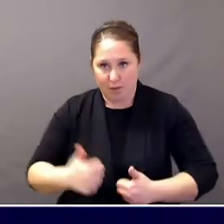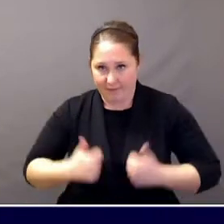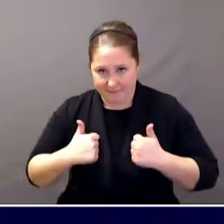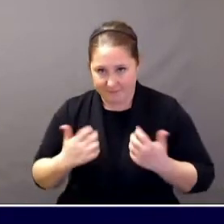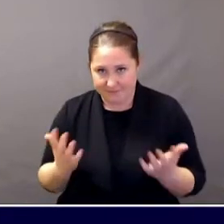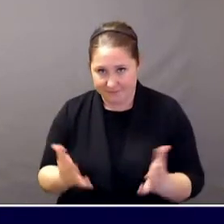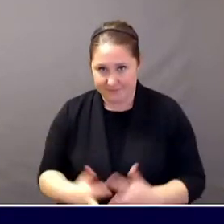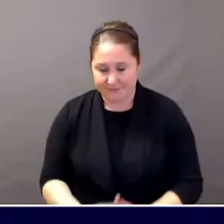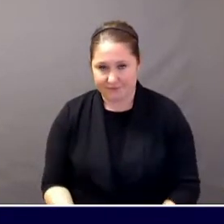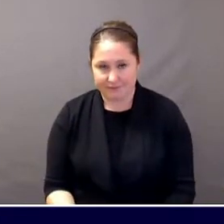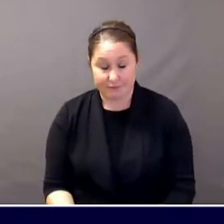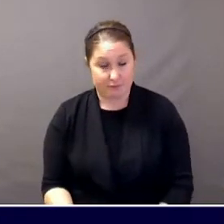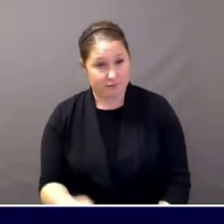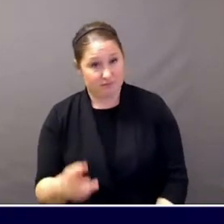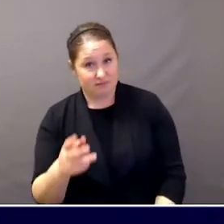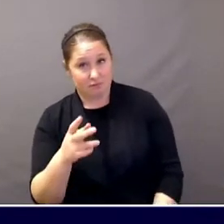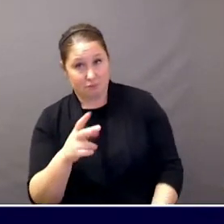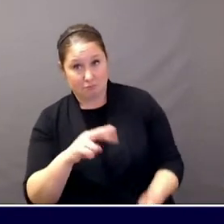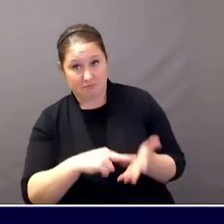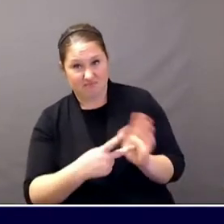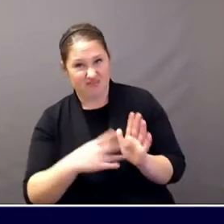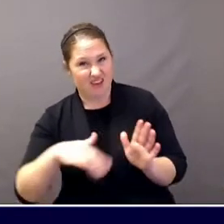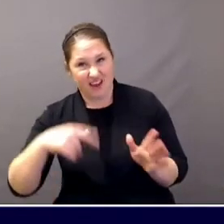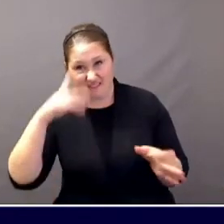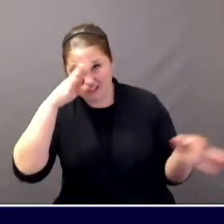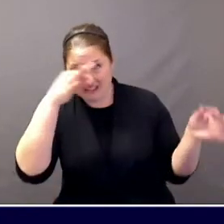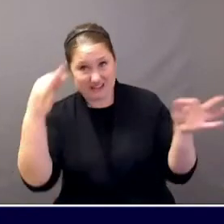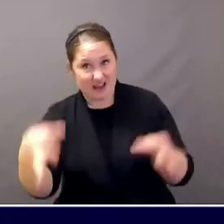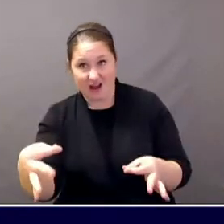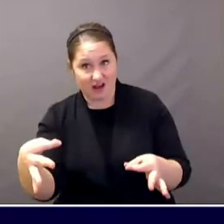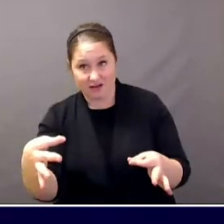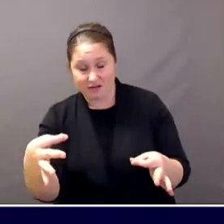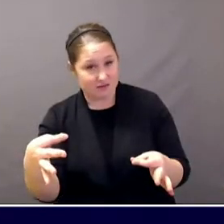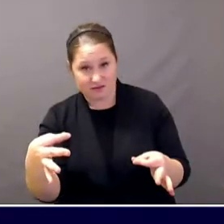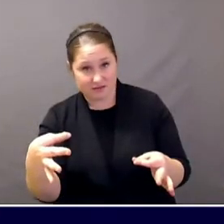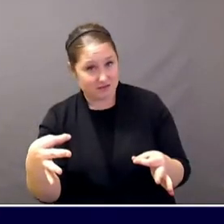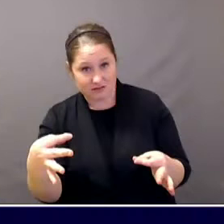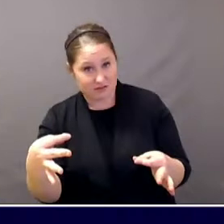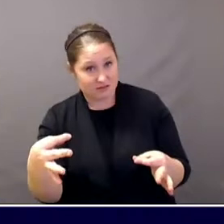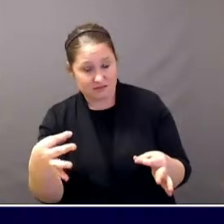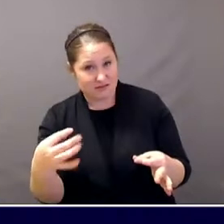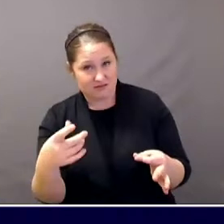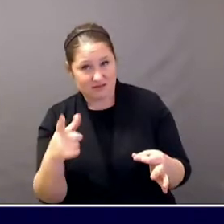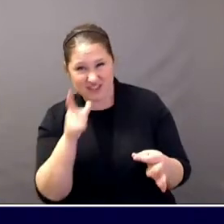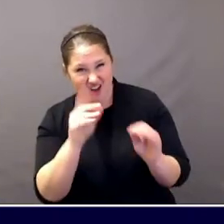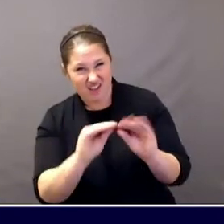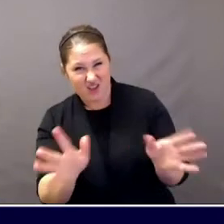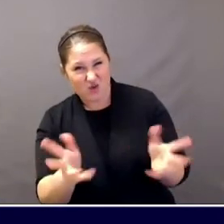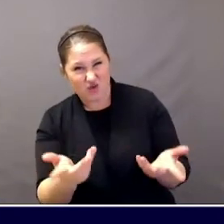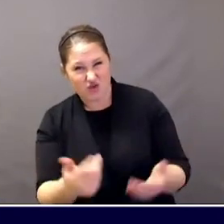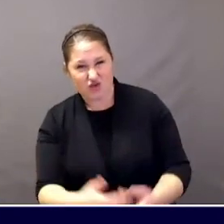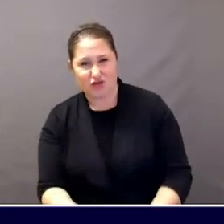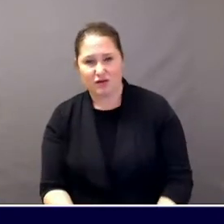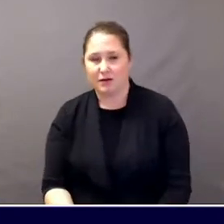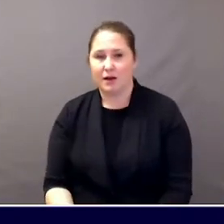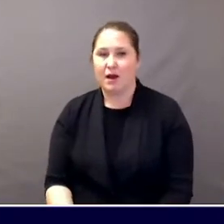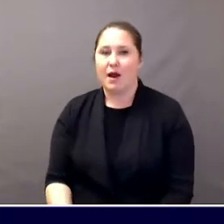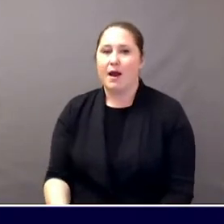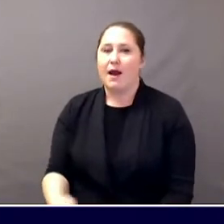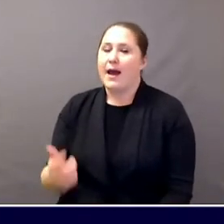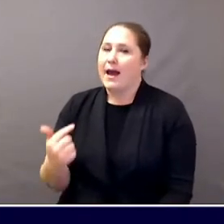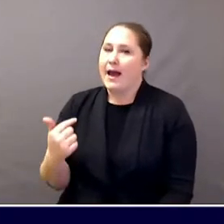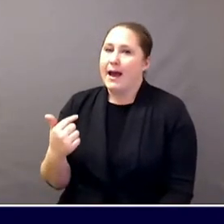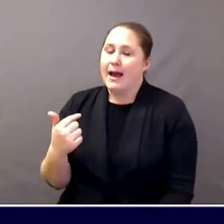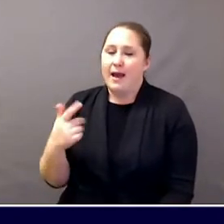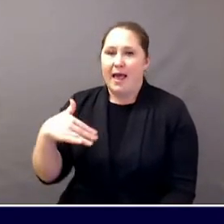So is that still to be determined? Is that a good way to put it? Or you're, I'm just kind of... They're not excluded. They're not